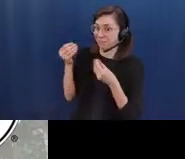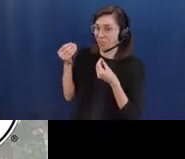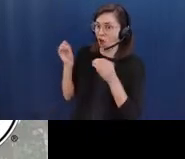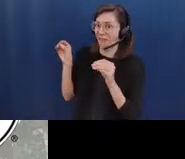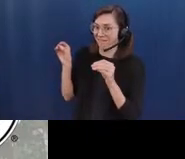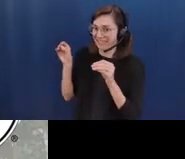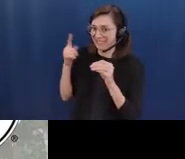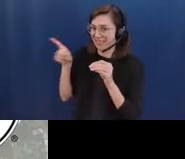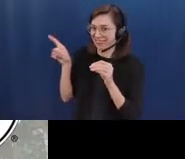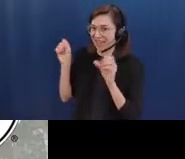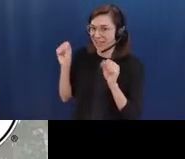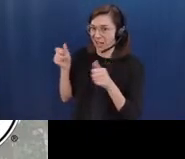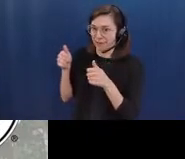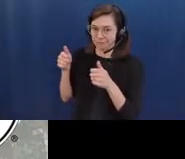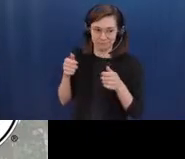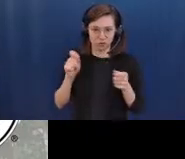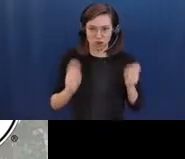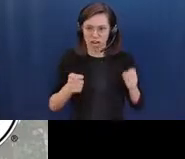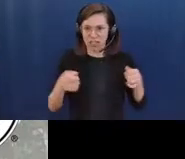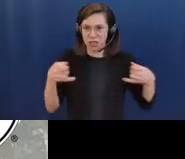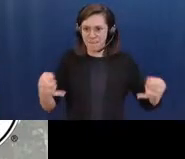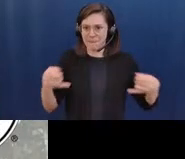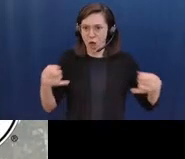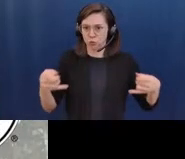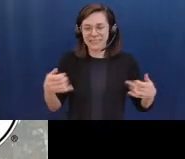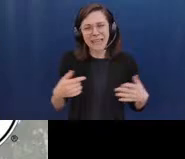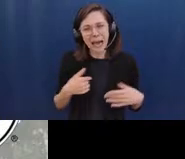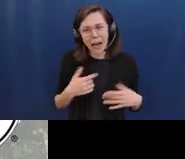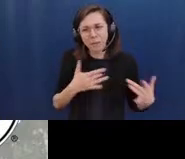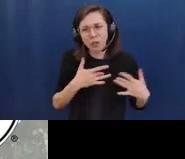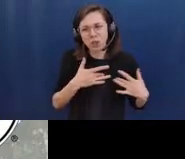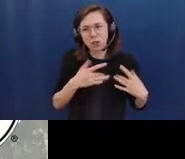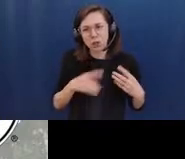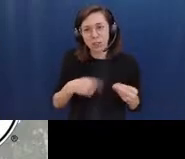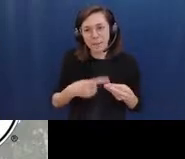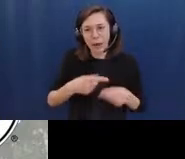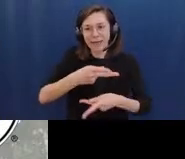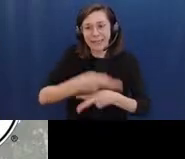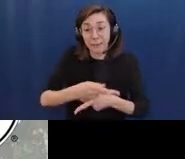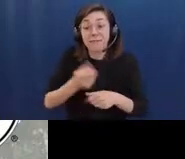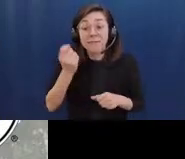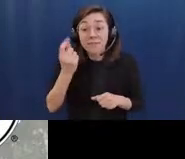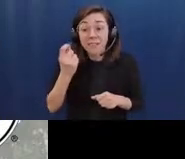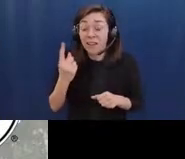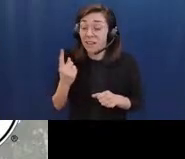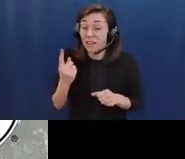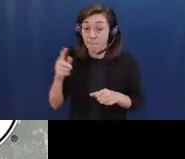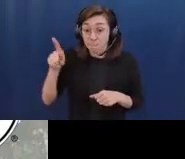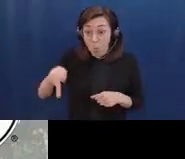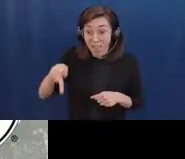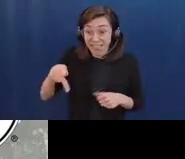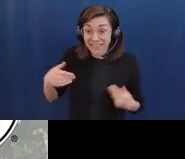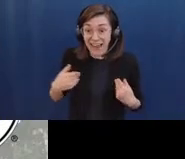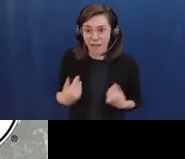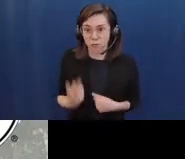were. And I'm just concerned about preserving, there's only 2 spaces in Portland where people can go to